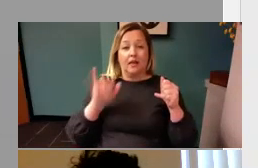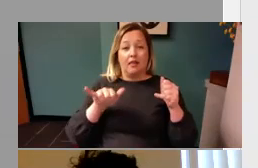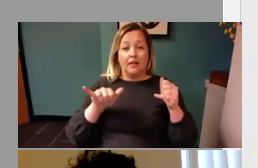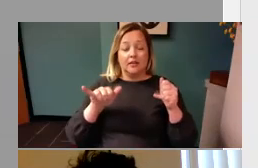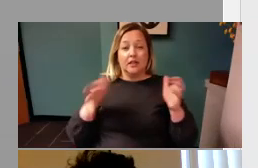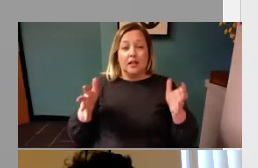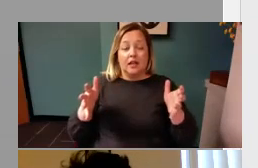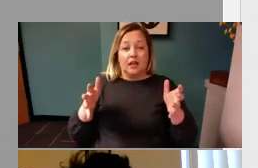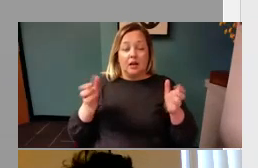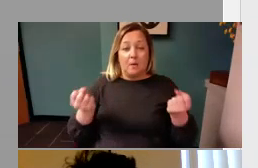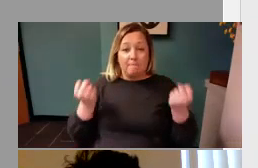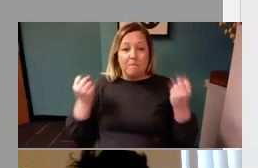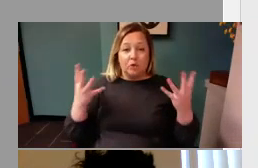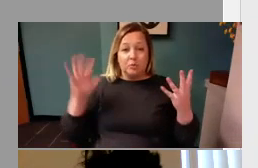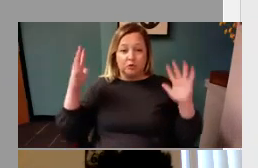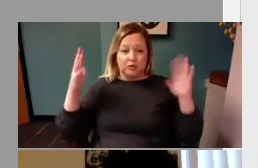together. And the